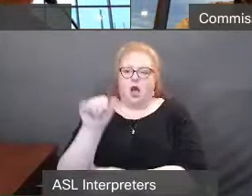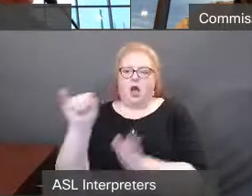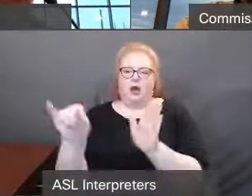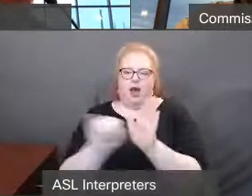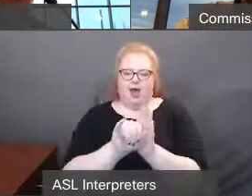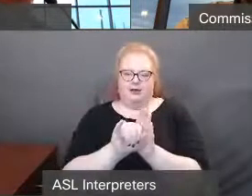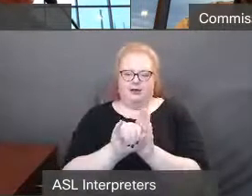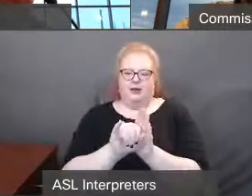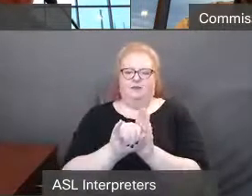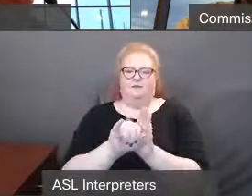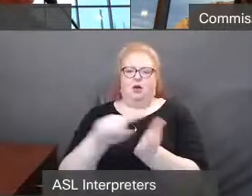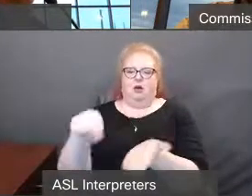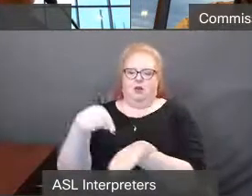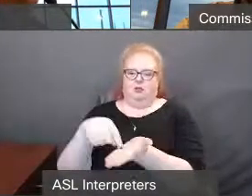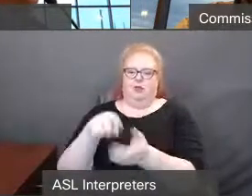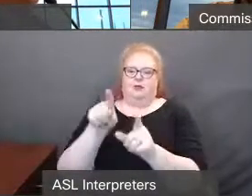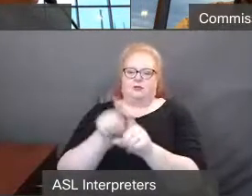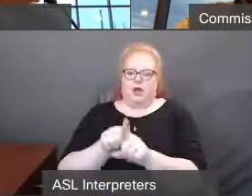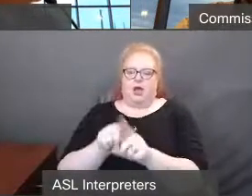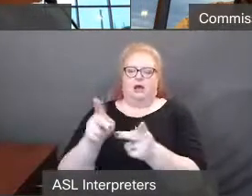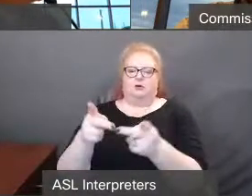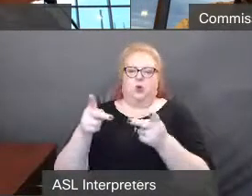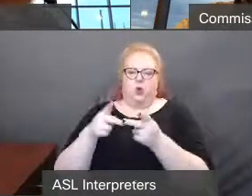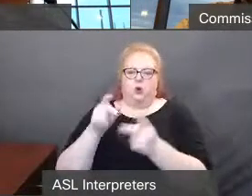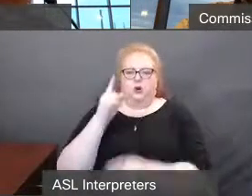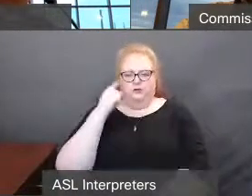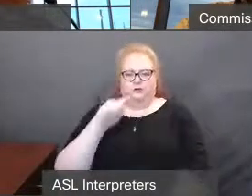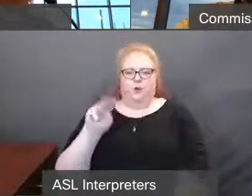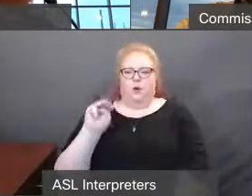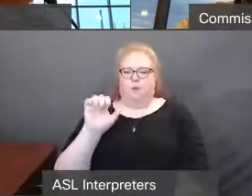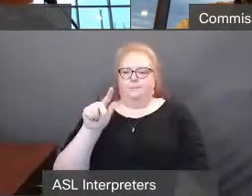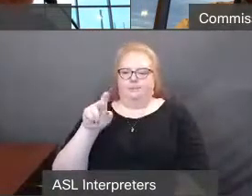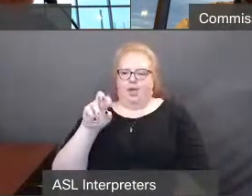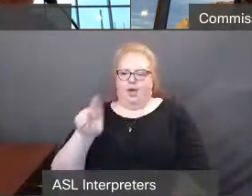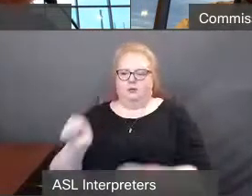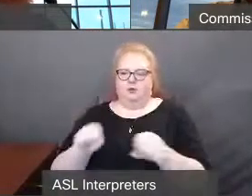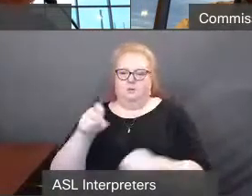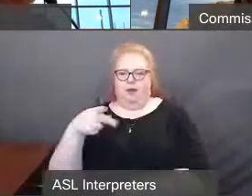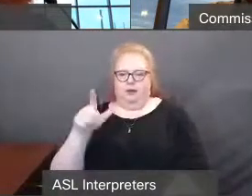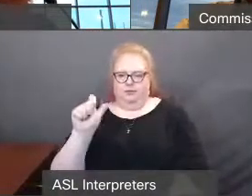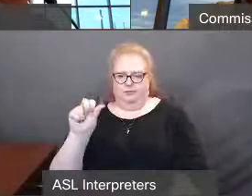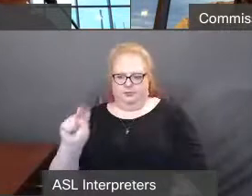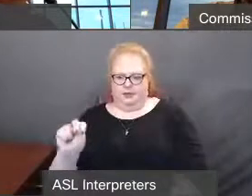the location of the master bike plan. Mr. Wingfield has been